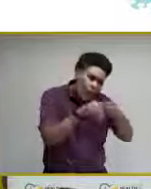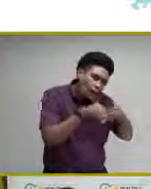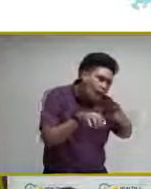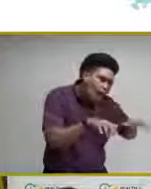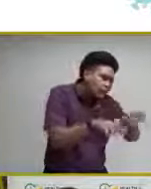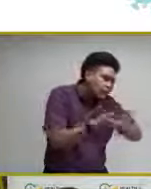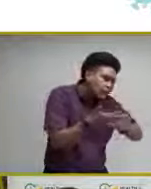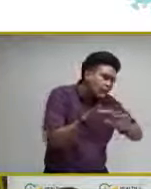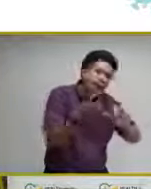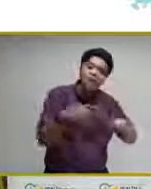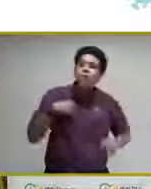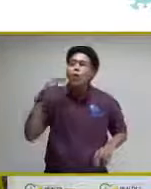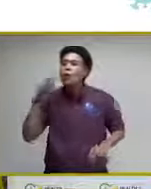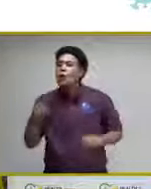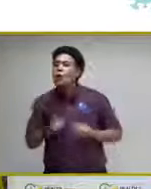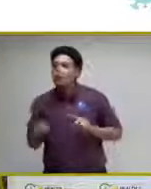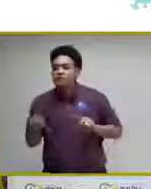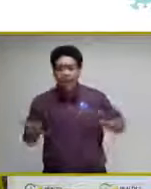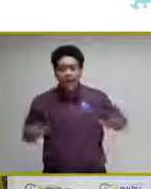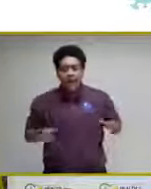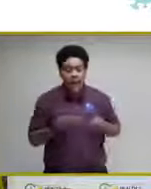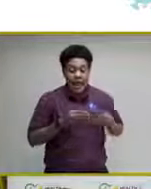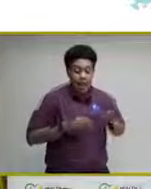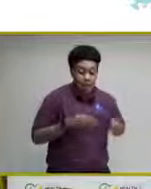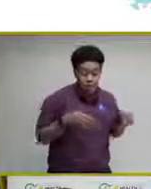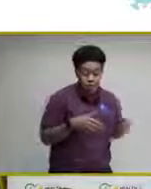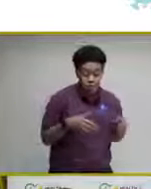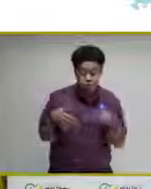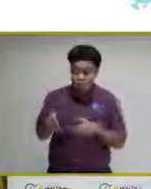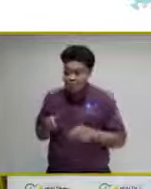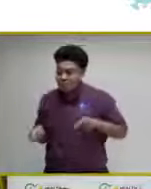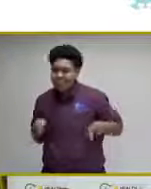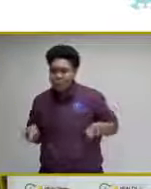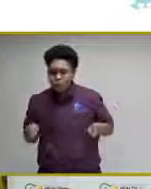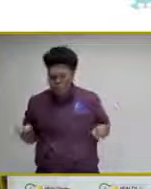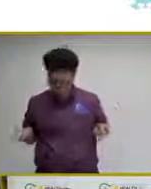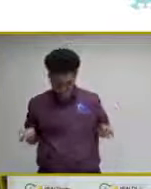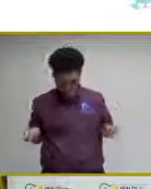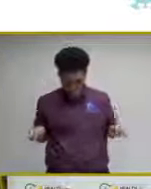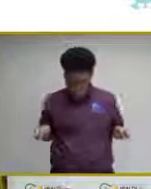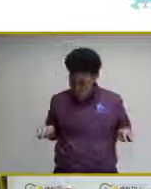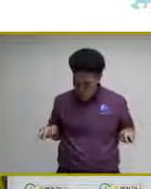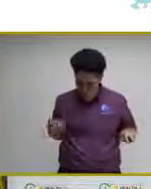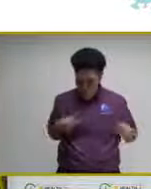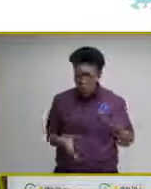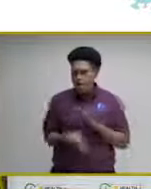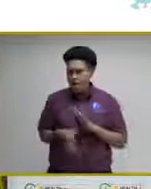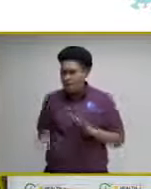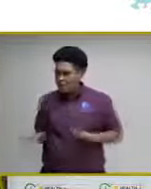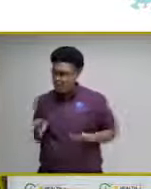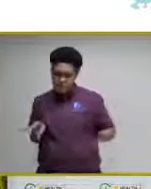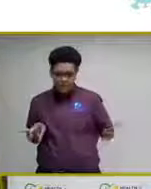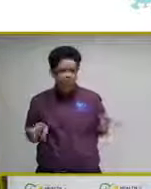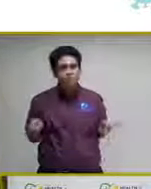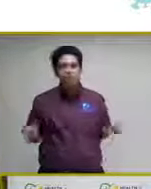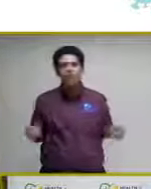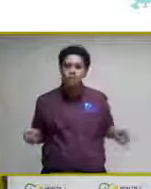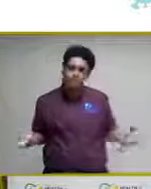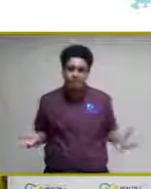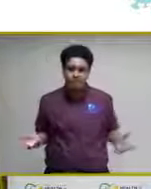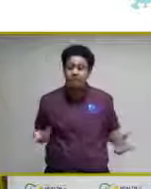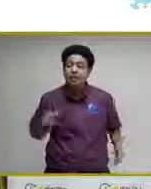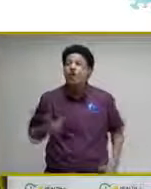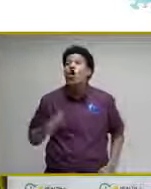And so we look at the different economic groups and we will be prioritizing those persons. And then